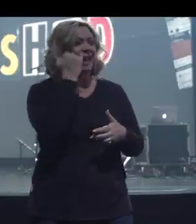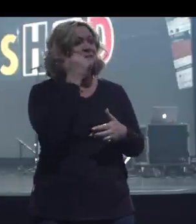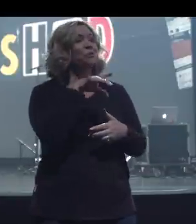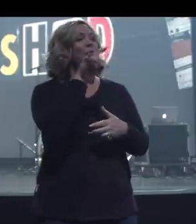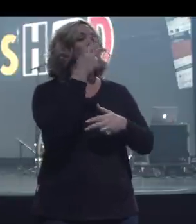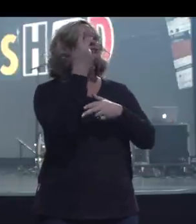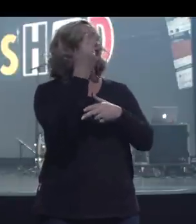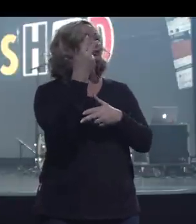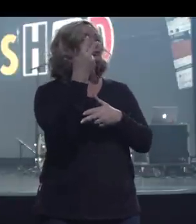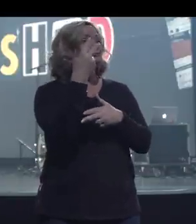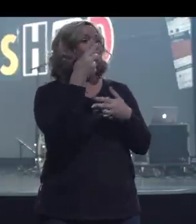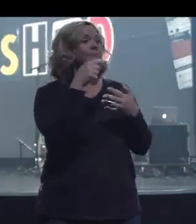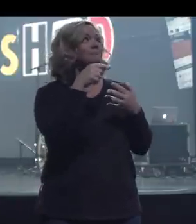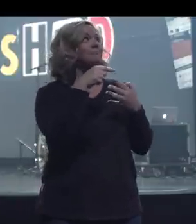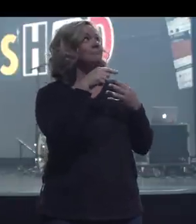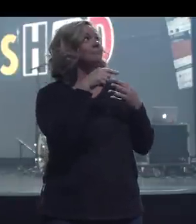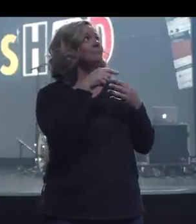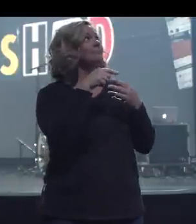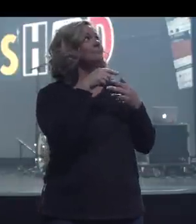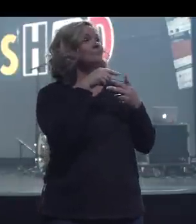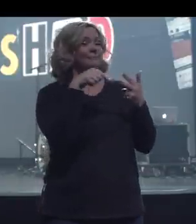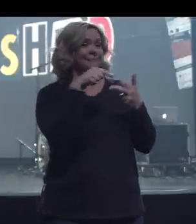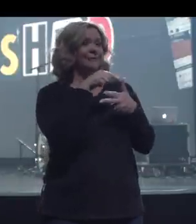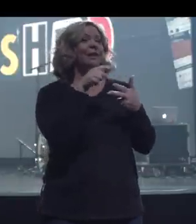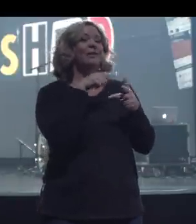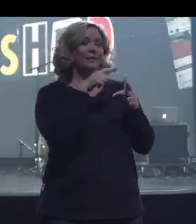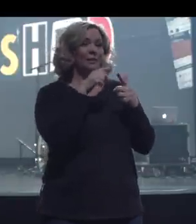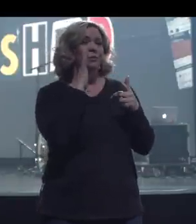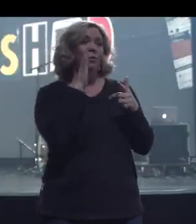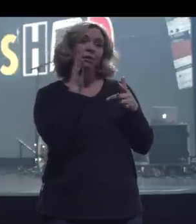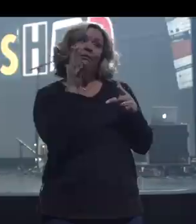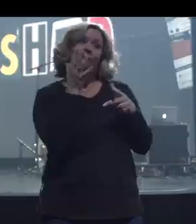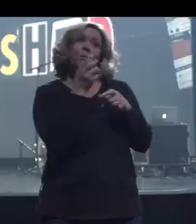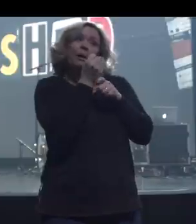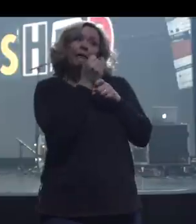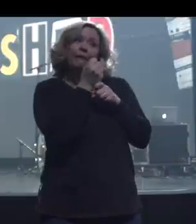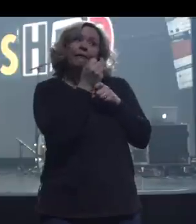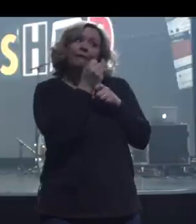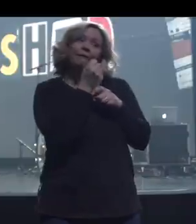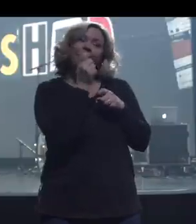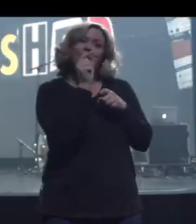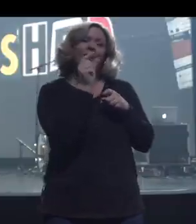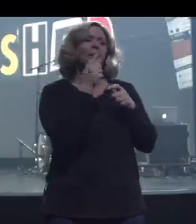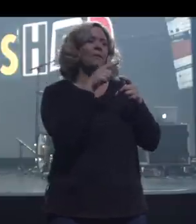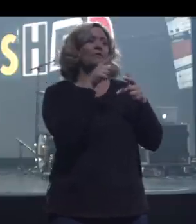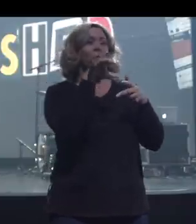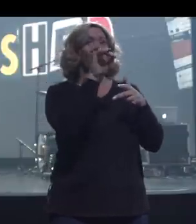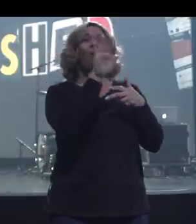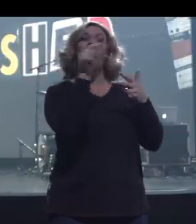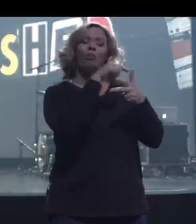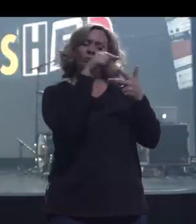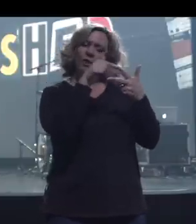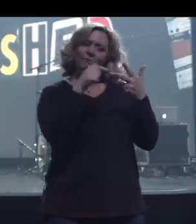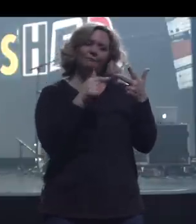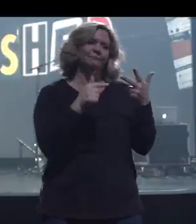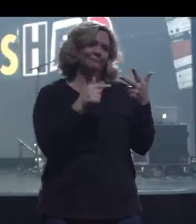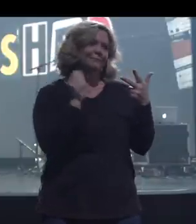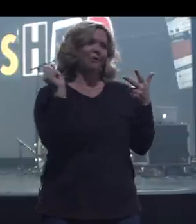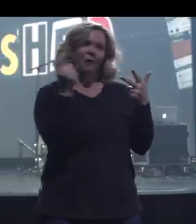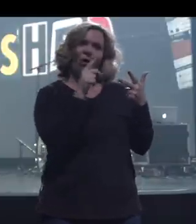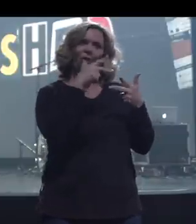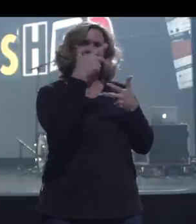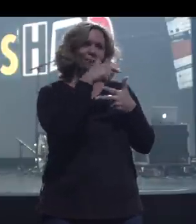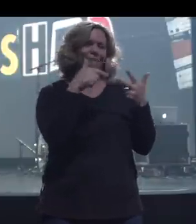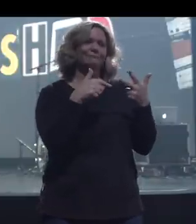of these, I think you're starting to win. If you pick all three, and that's what I'm gonna do, if you pick